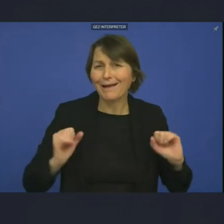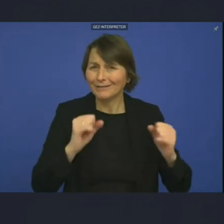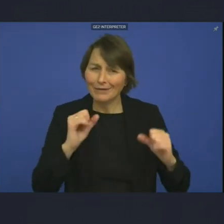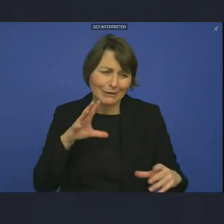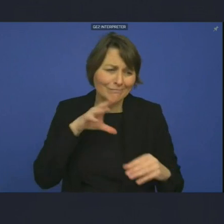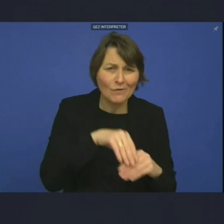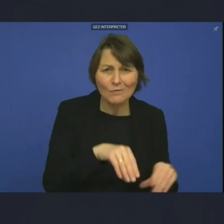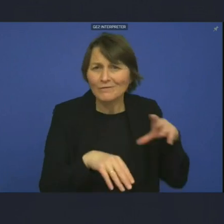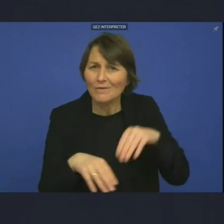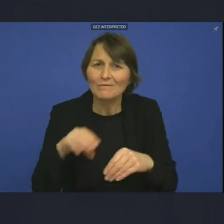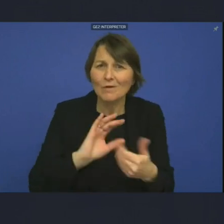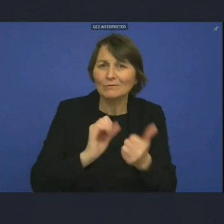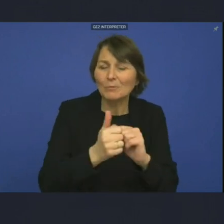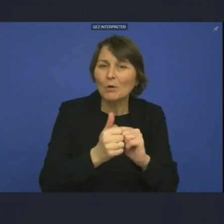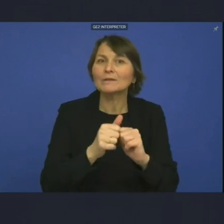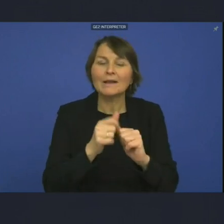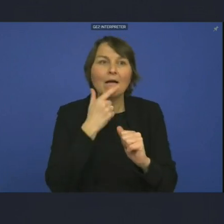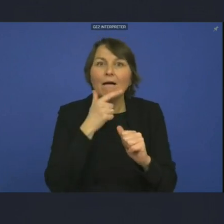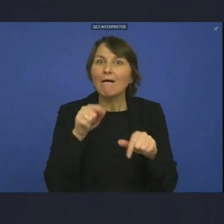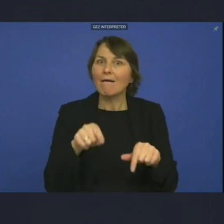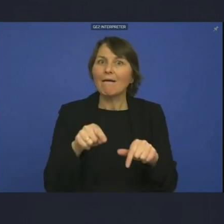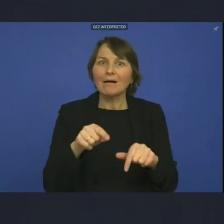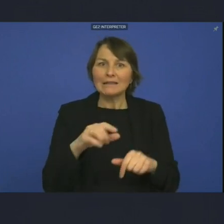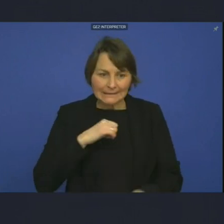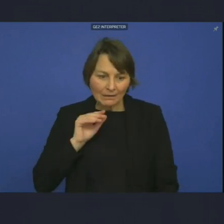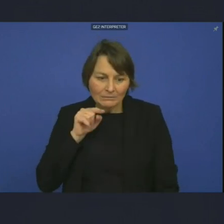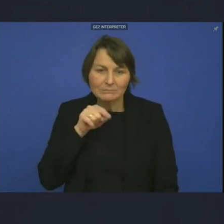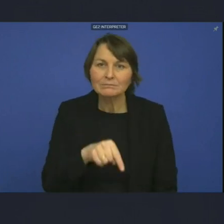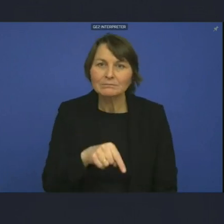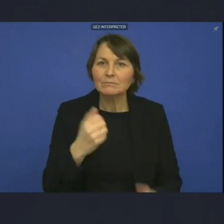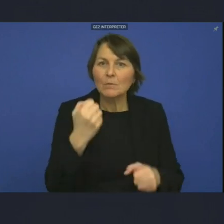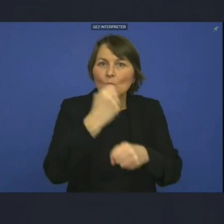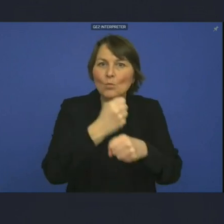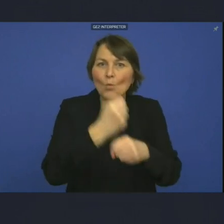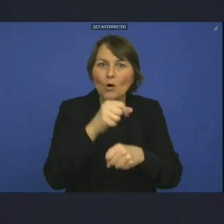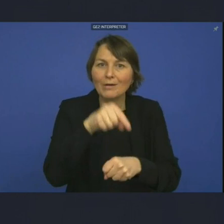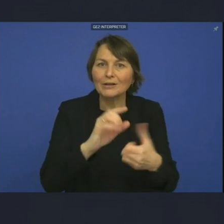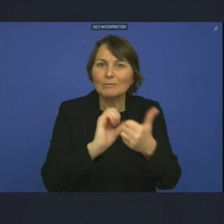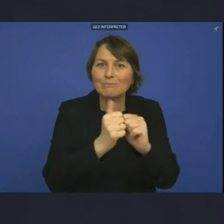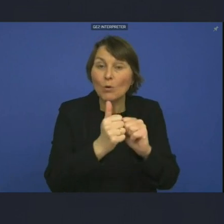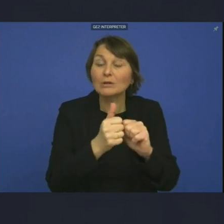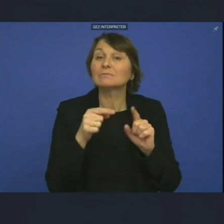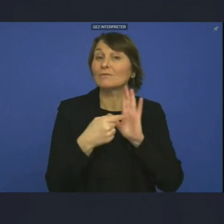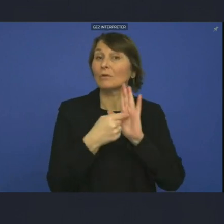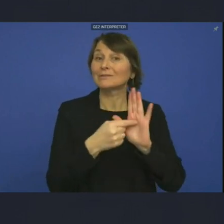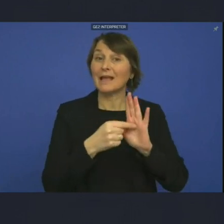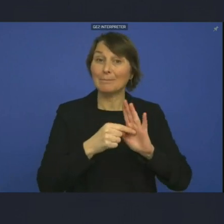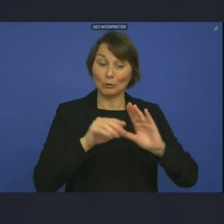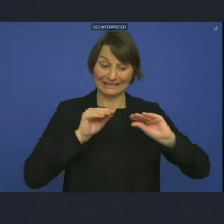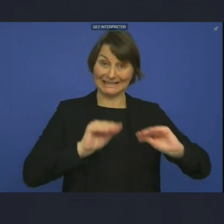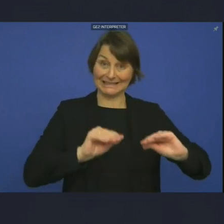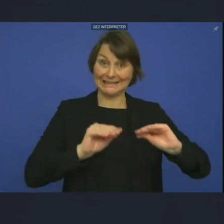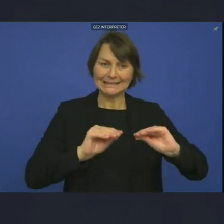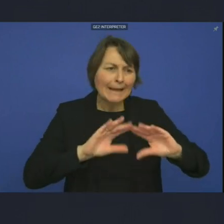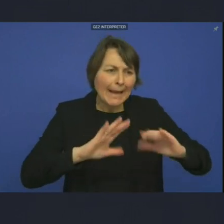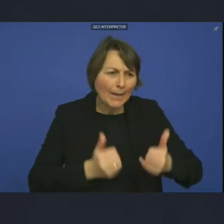perspective to work in their sport clubs. Most of them worked as instructors, but also other tasks were possible.